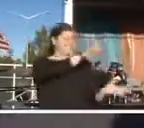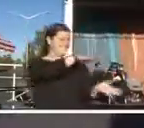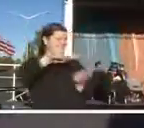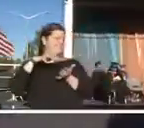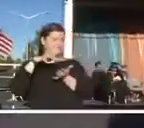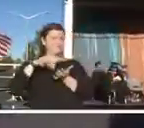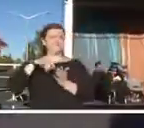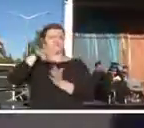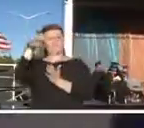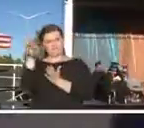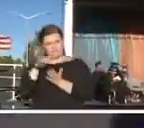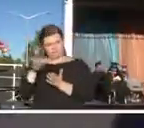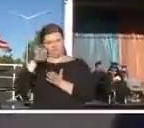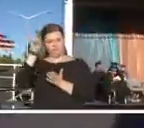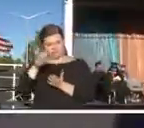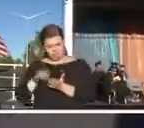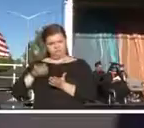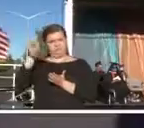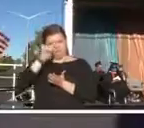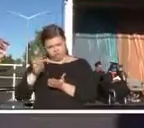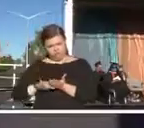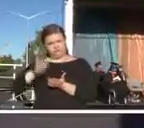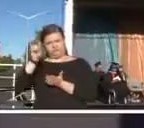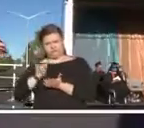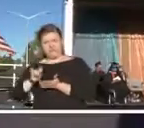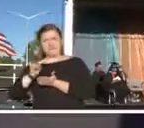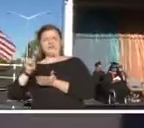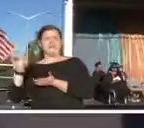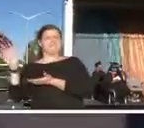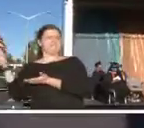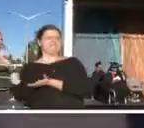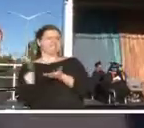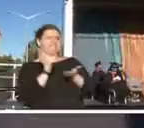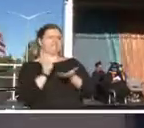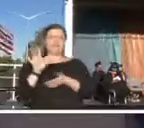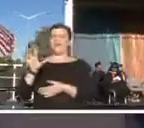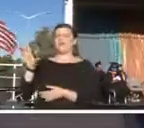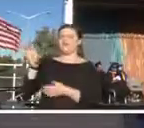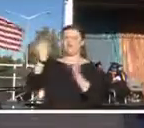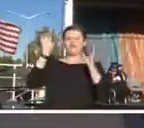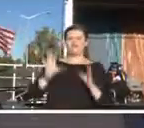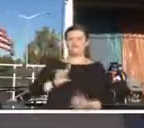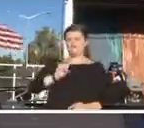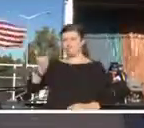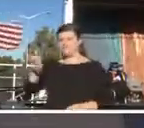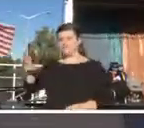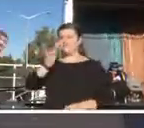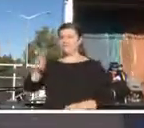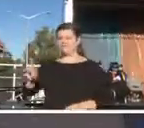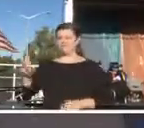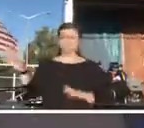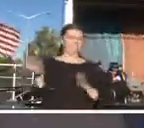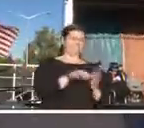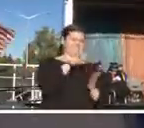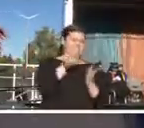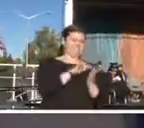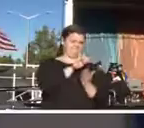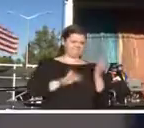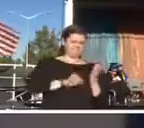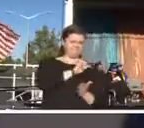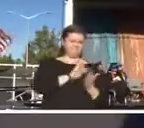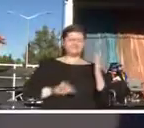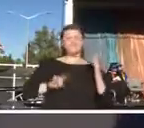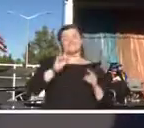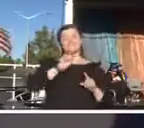hand on paper and wait for a weekly pickup to get them back from their instructors. But like true